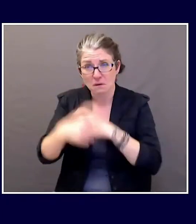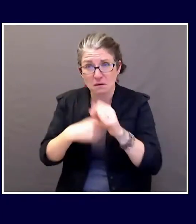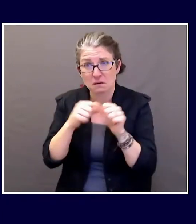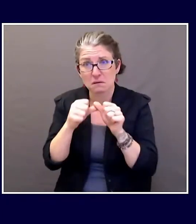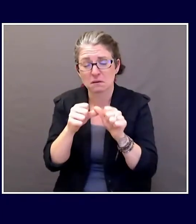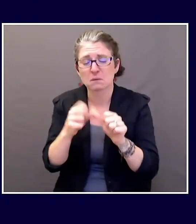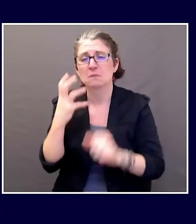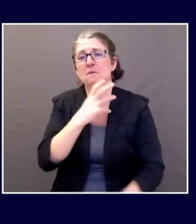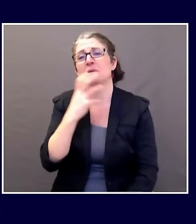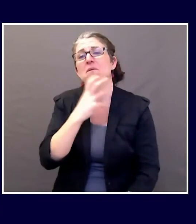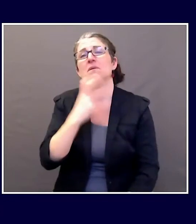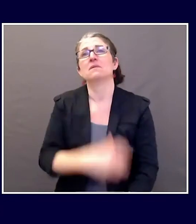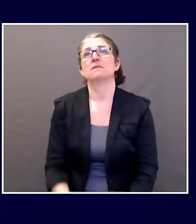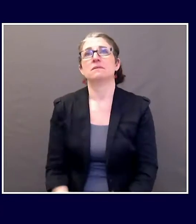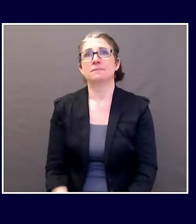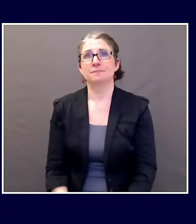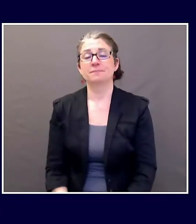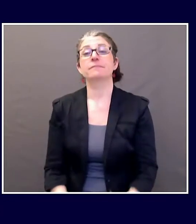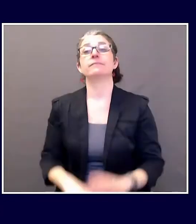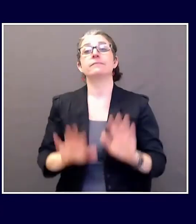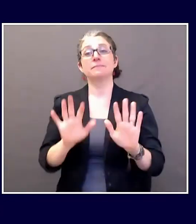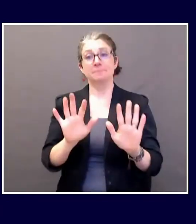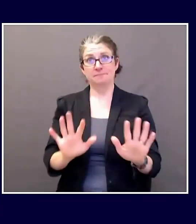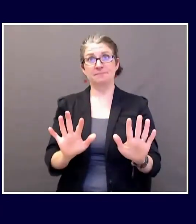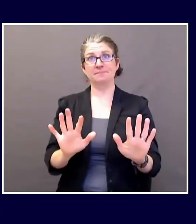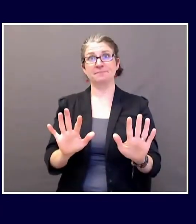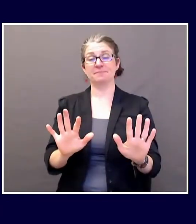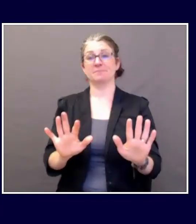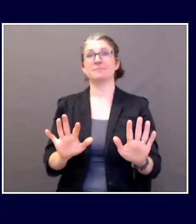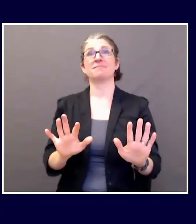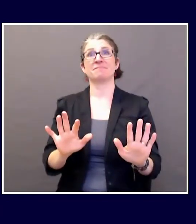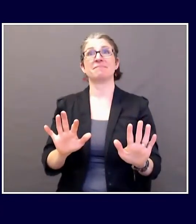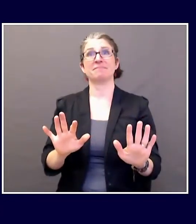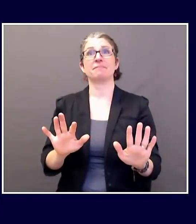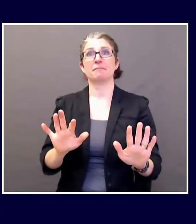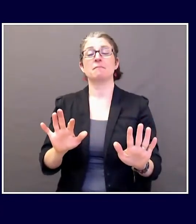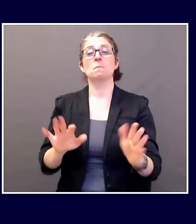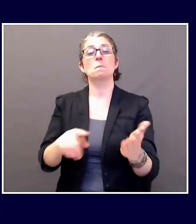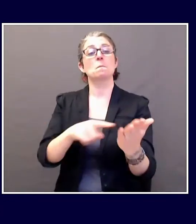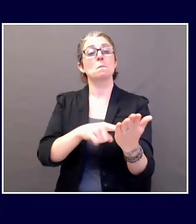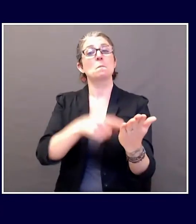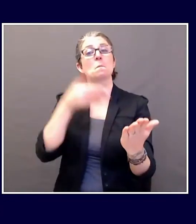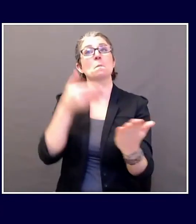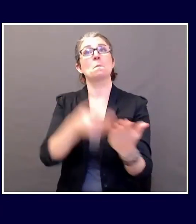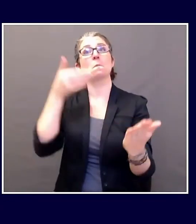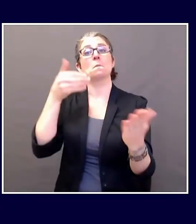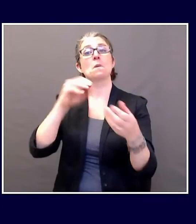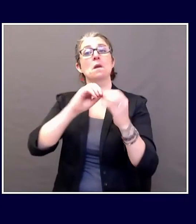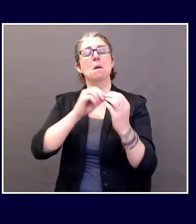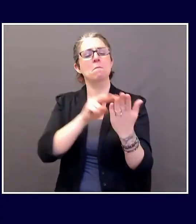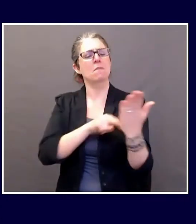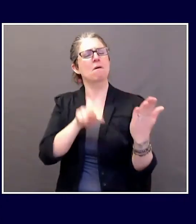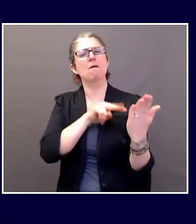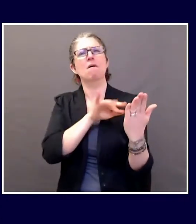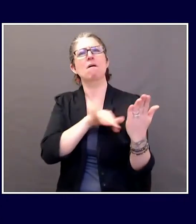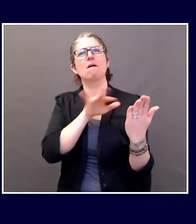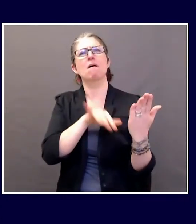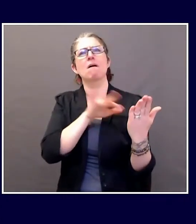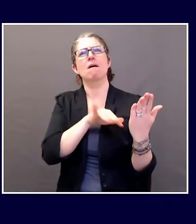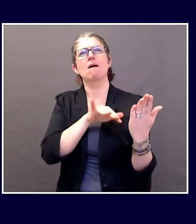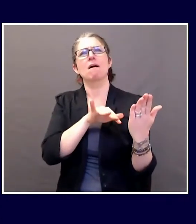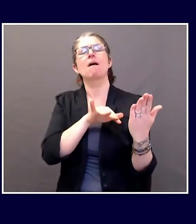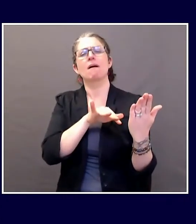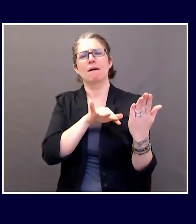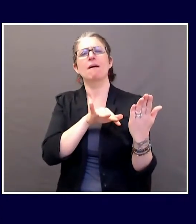numbers. Metrics matter, but not everything that matters can be measured. Special report. Here's that